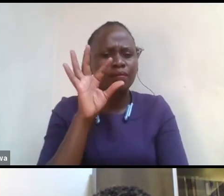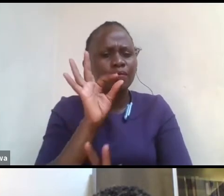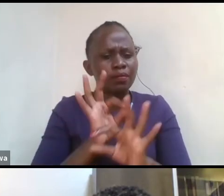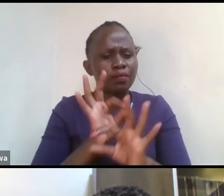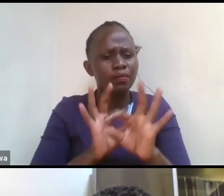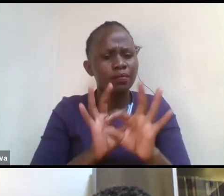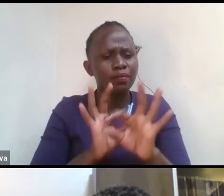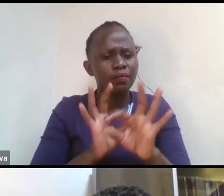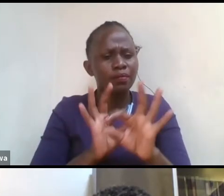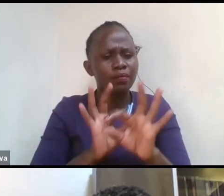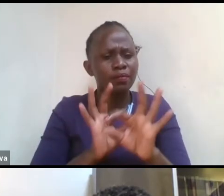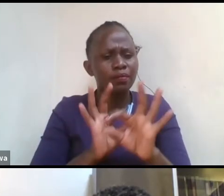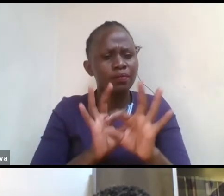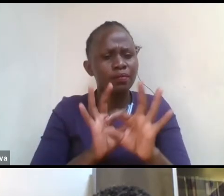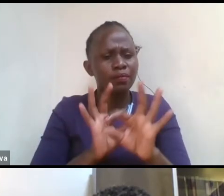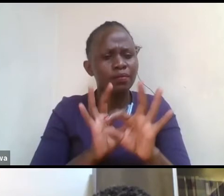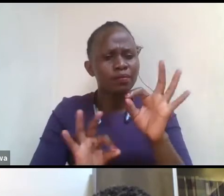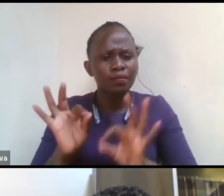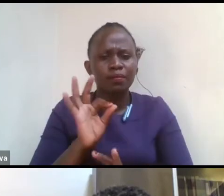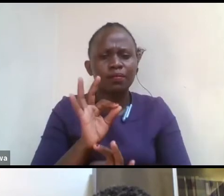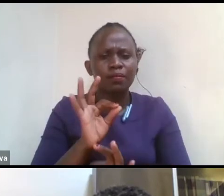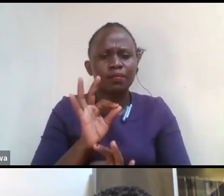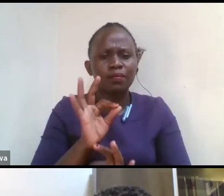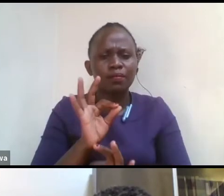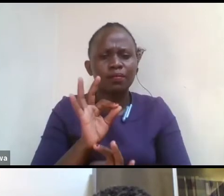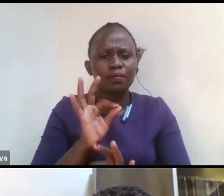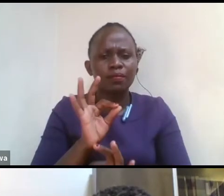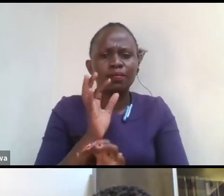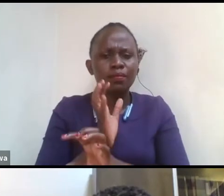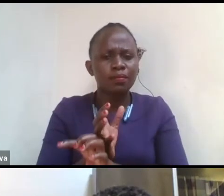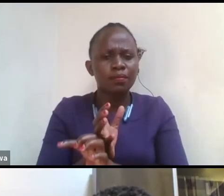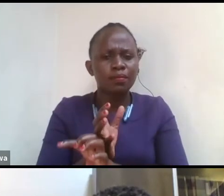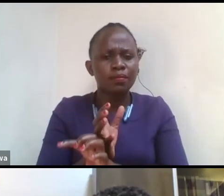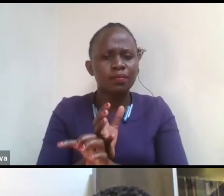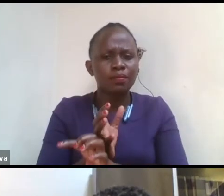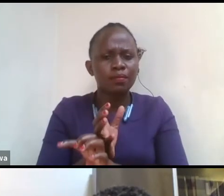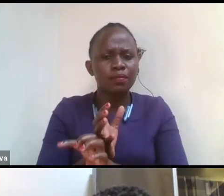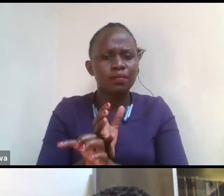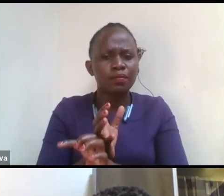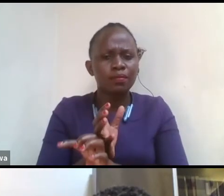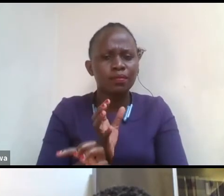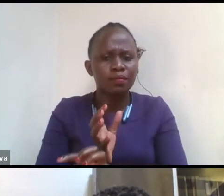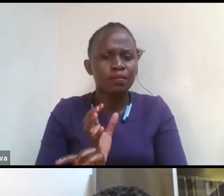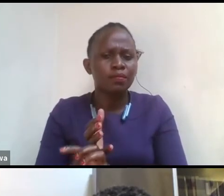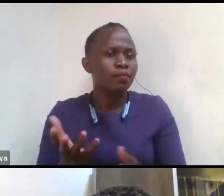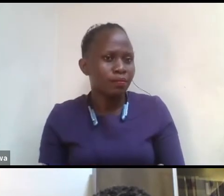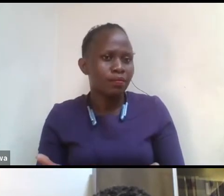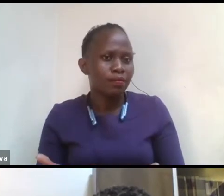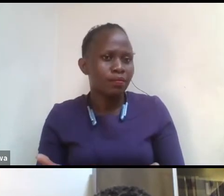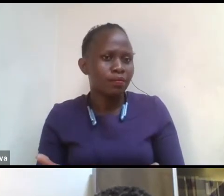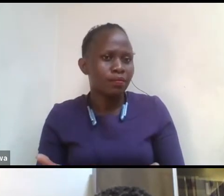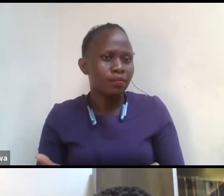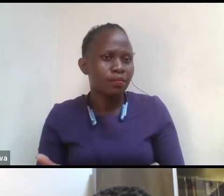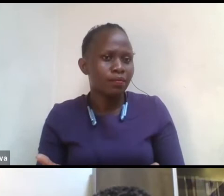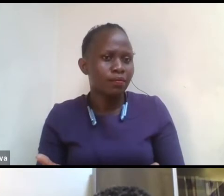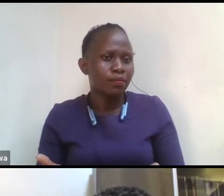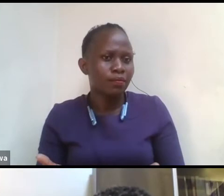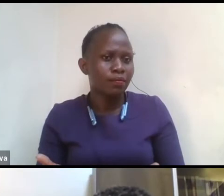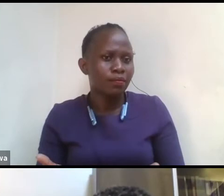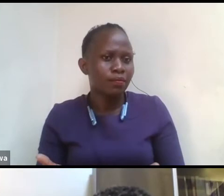this amount of land. And he said, you don't actually have to own the land, which is what you're talking about. There's a whole value chain. You can organize yourselves together and access some of